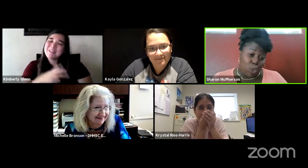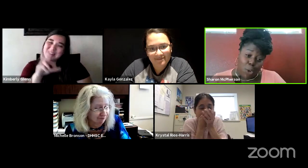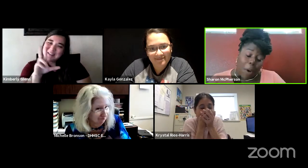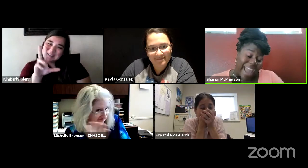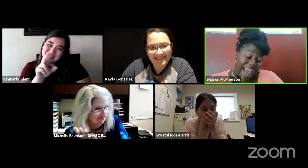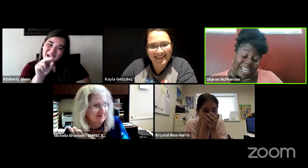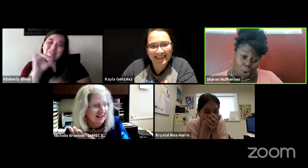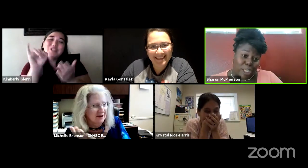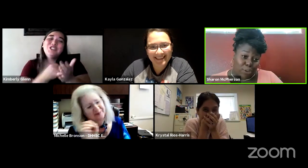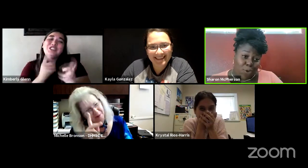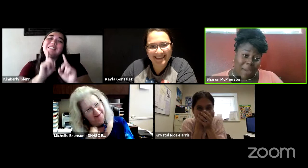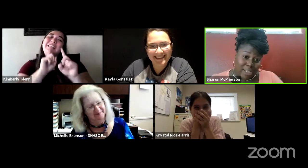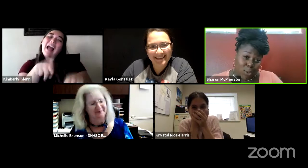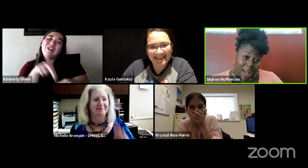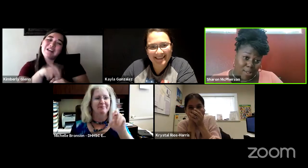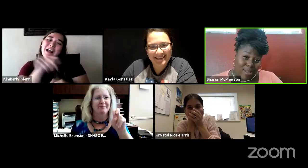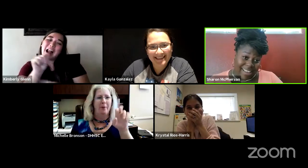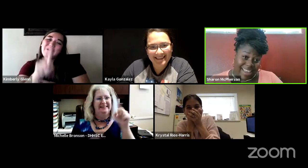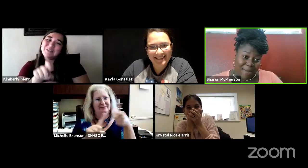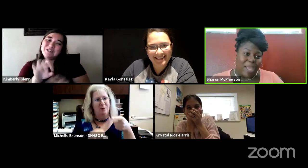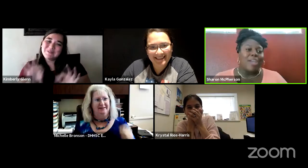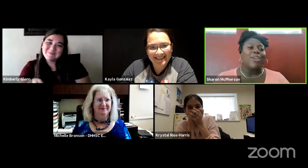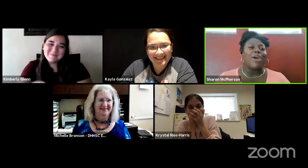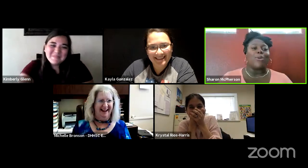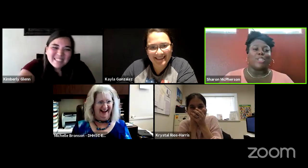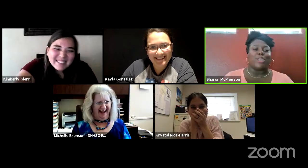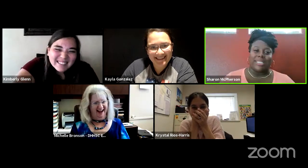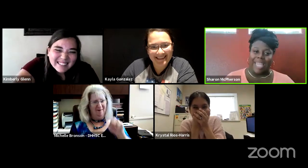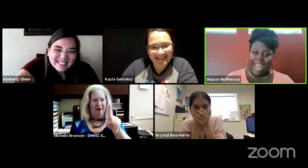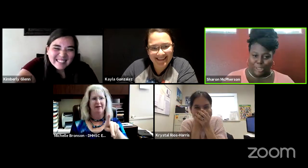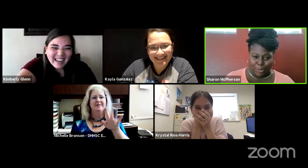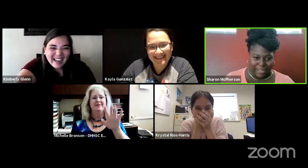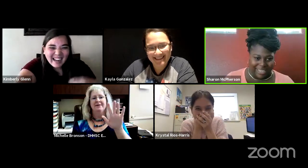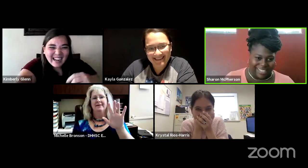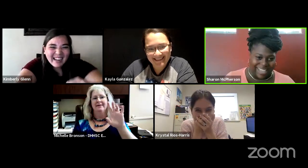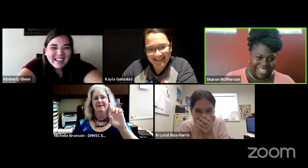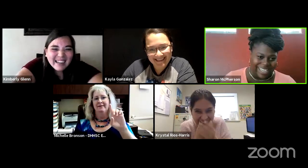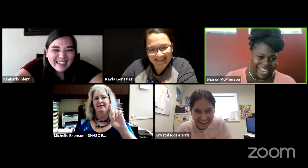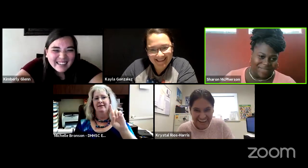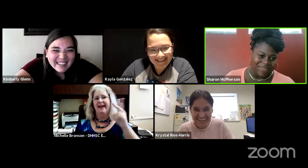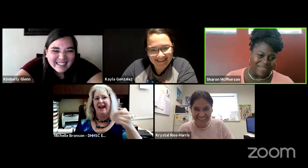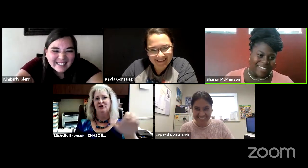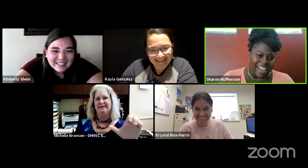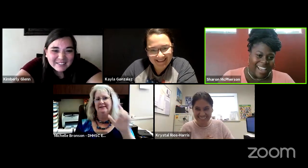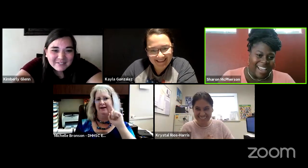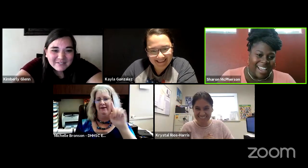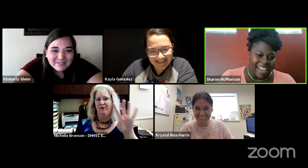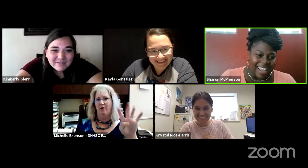And do you want me to ask that in question format as well, Kim? No, just the answer, please. That's it.